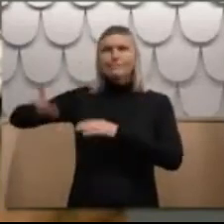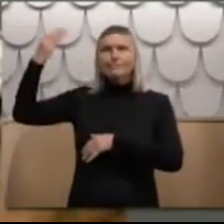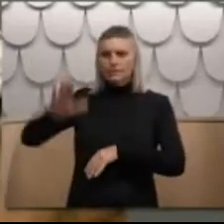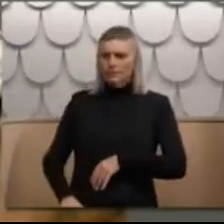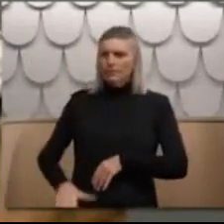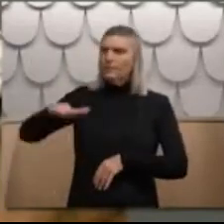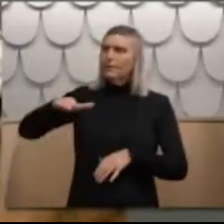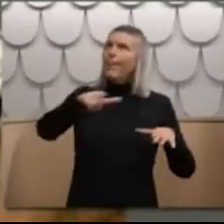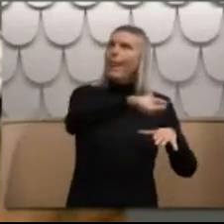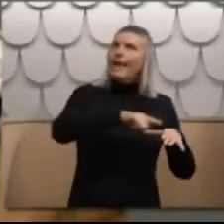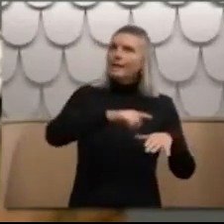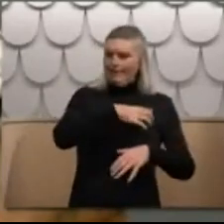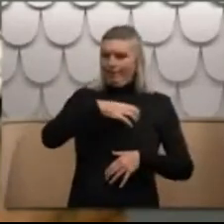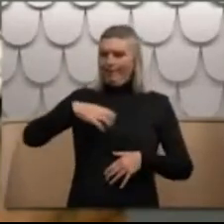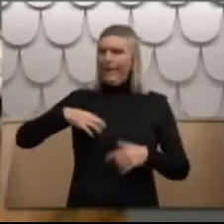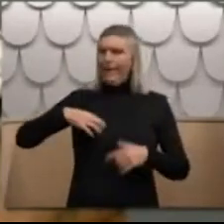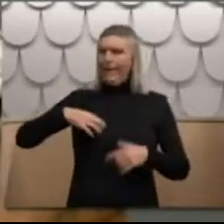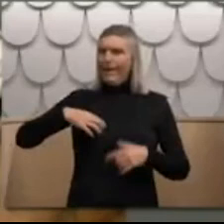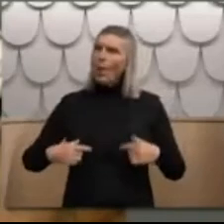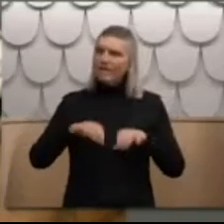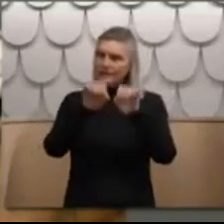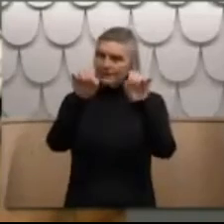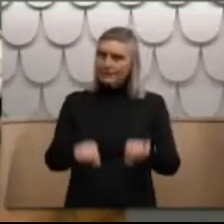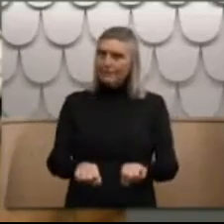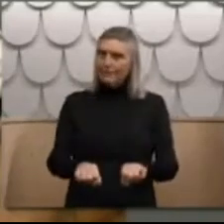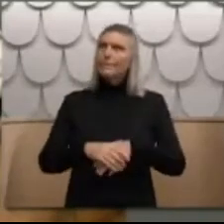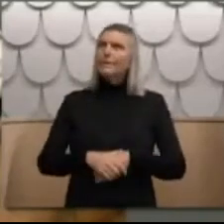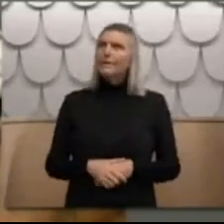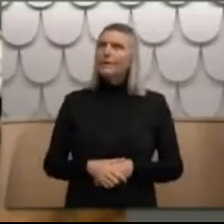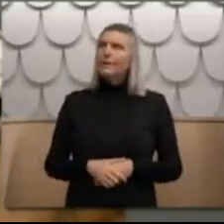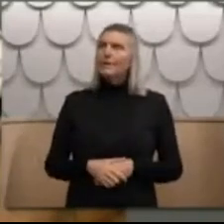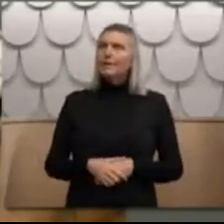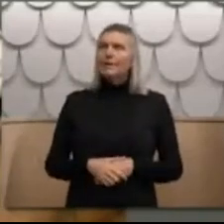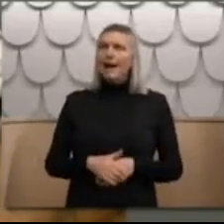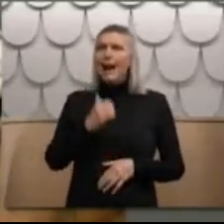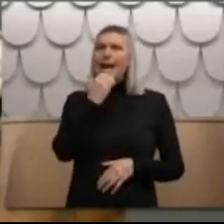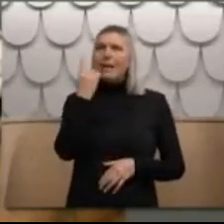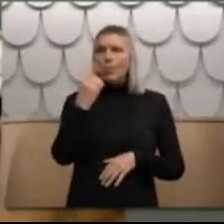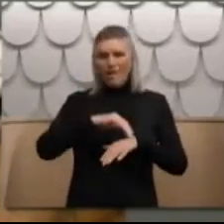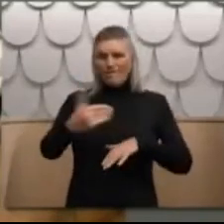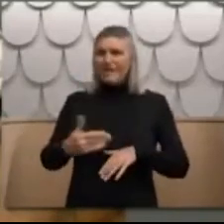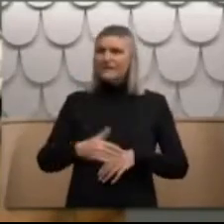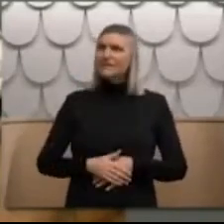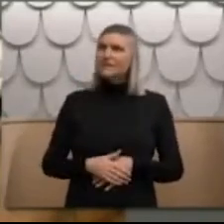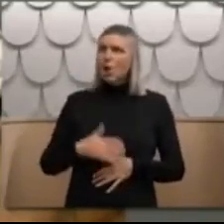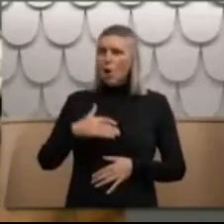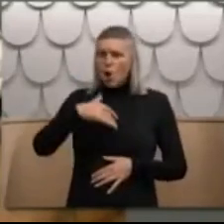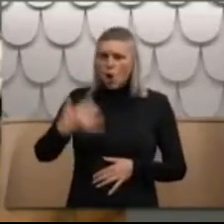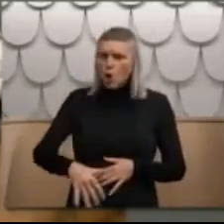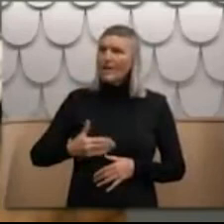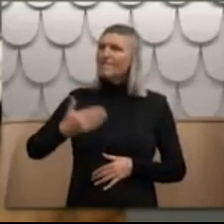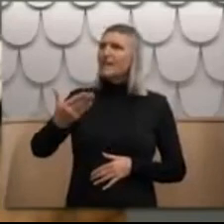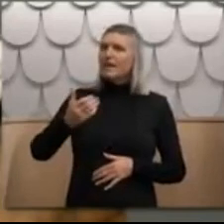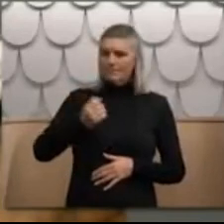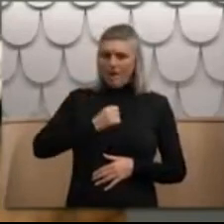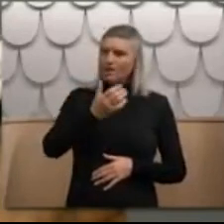from the state care system. The biggest effect, which hurts me every day, are that my children were taken away from me.